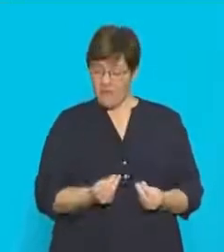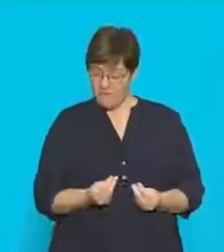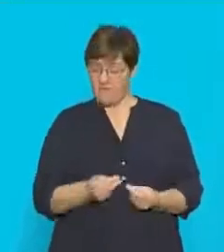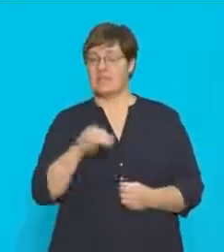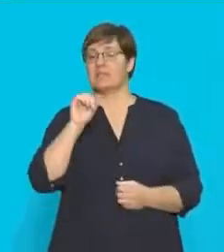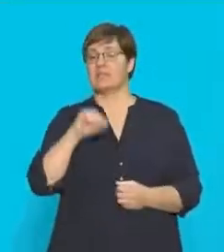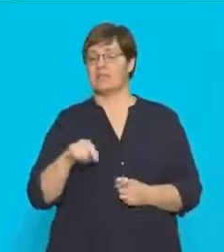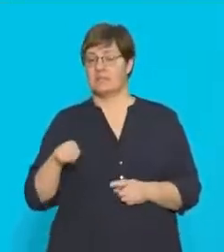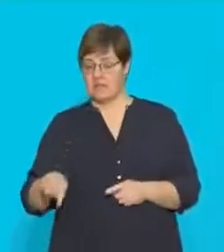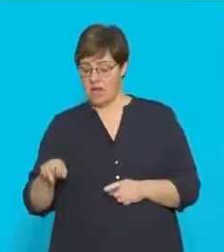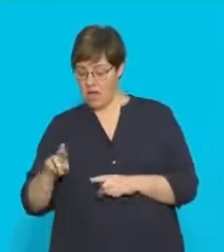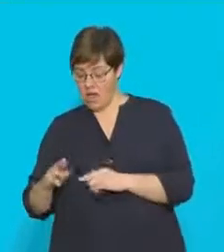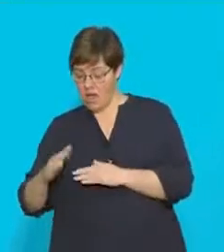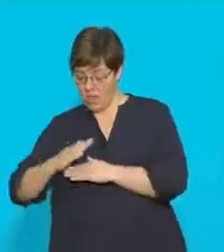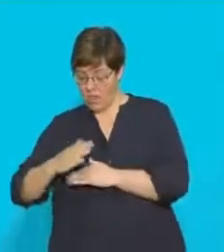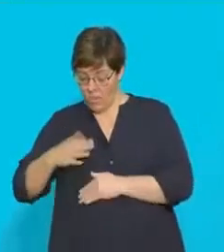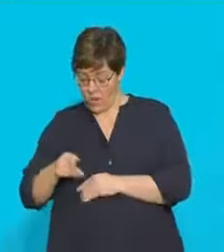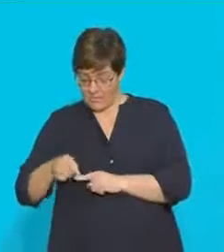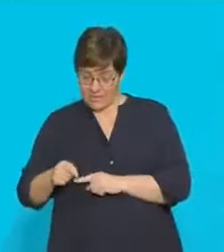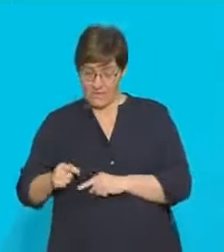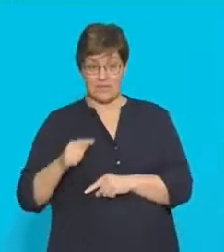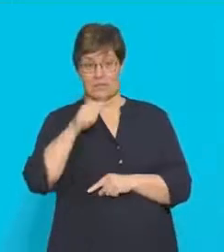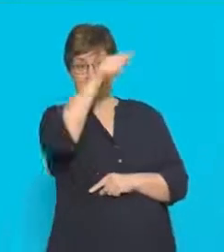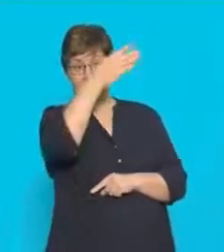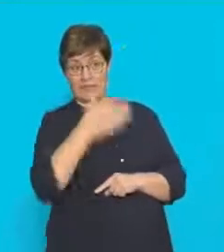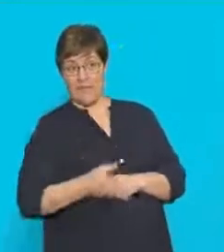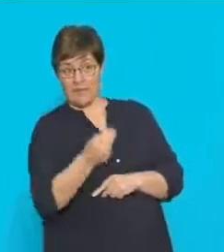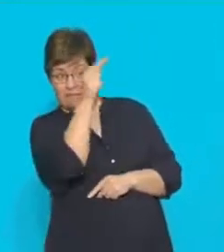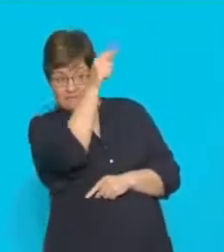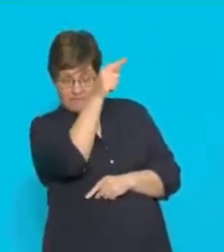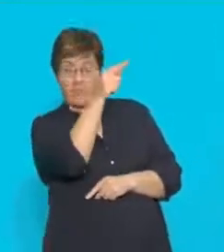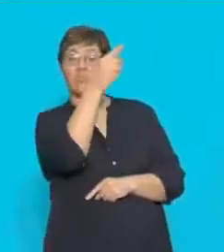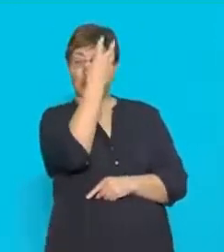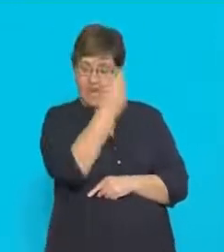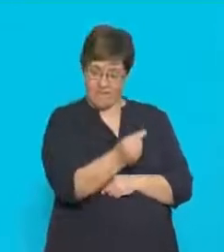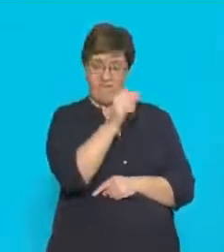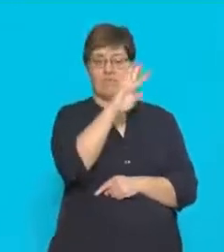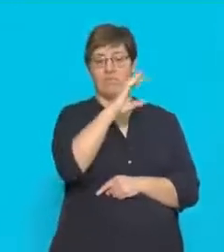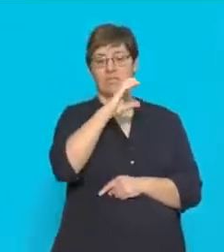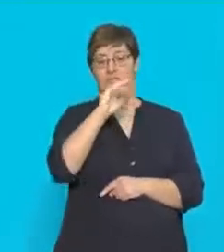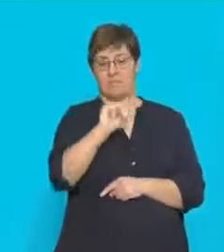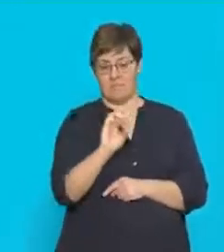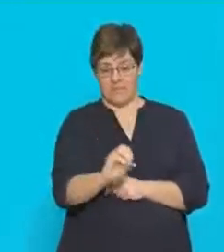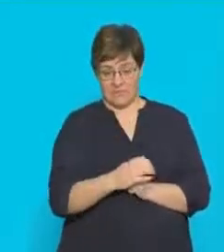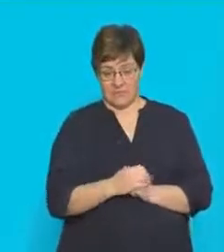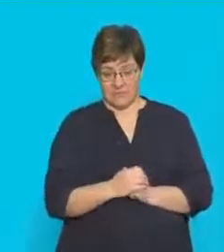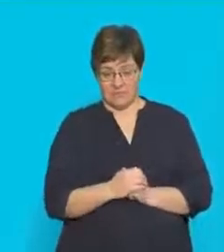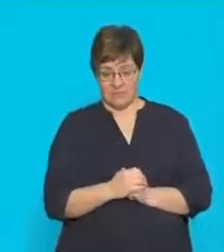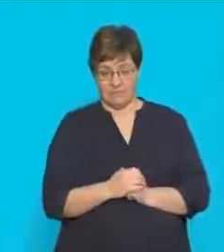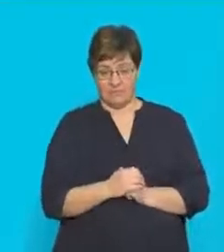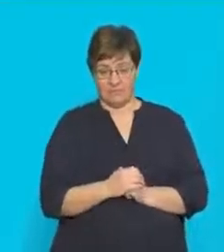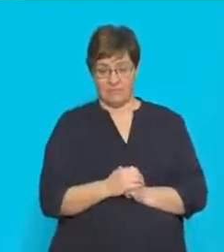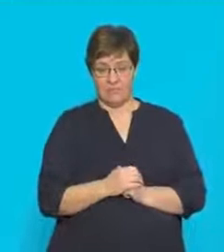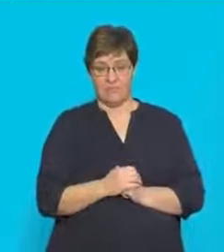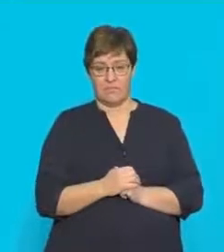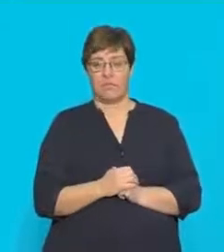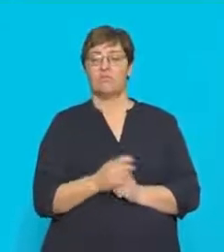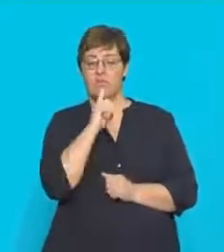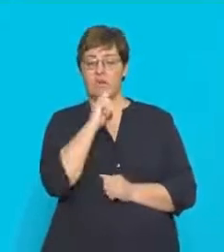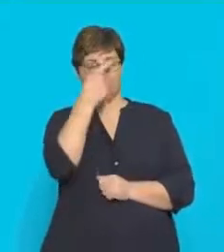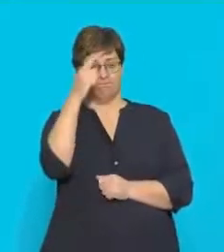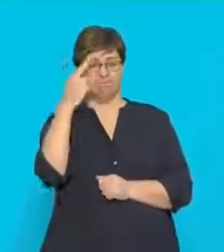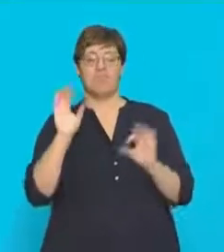have the half pair? We're looking for angle R. Do we have the side across R? Yes, we do. So we've